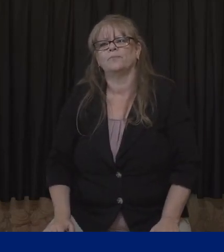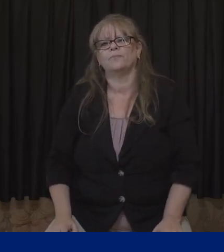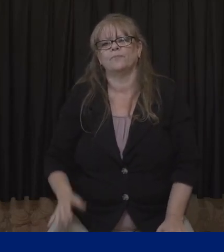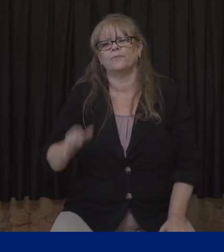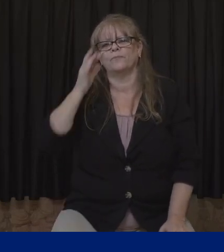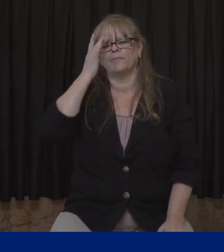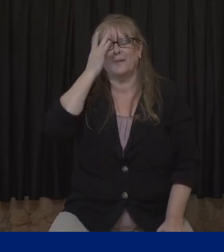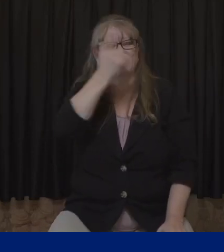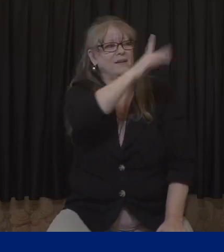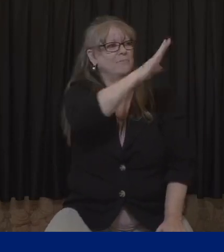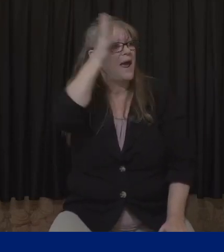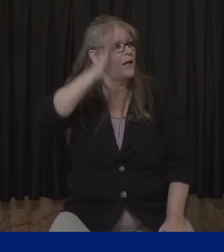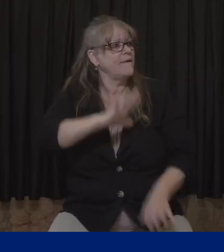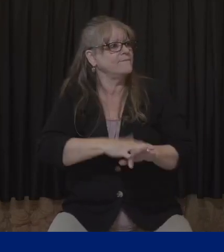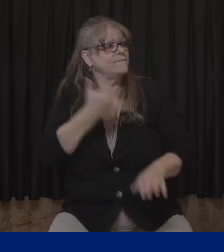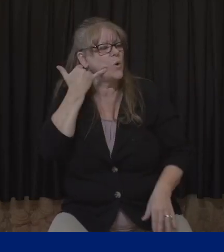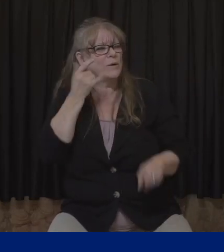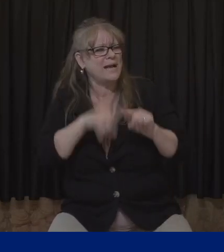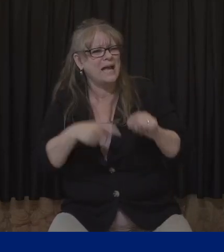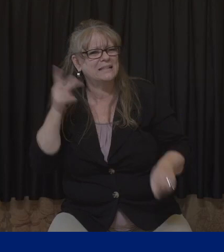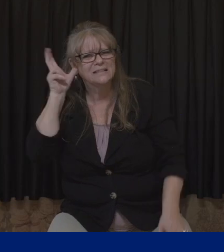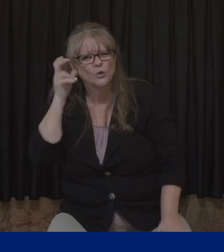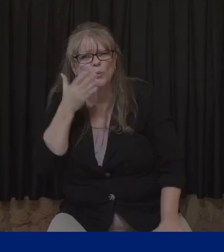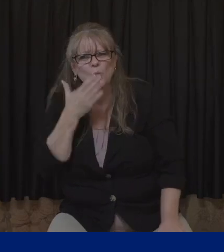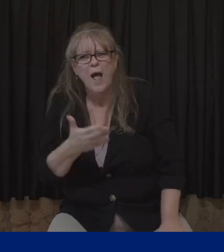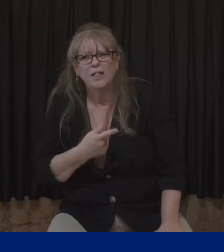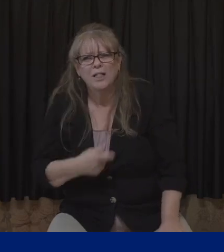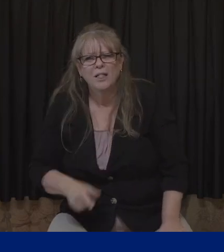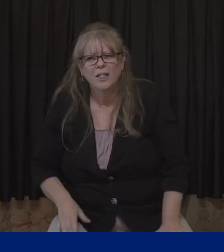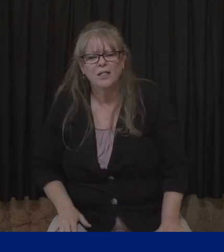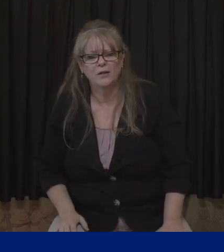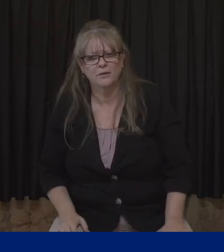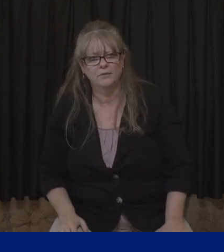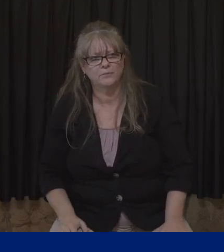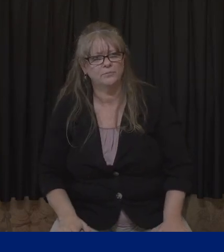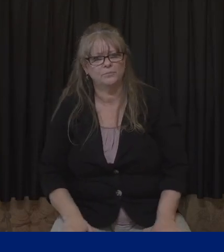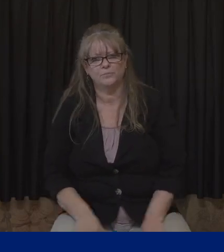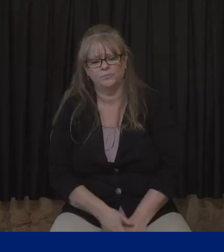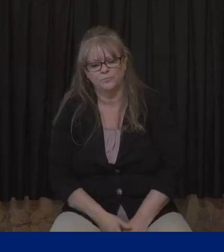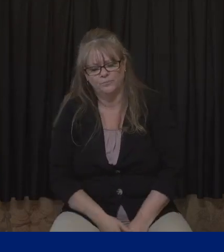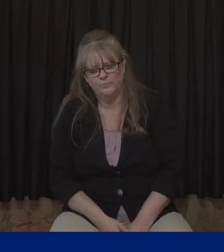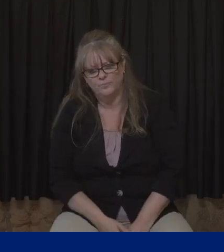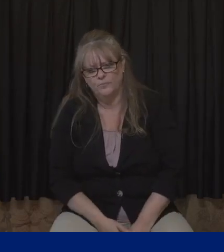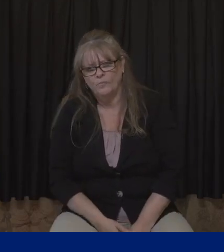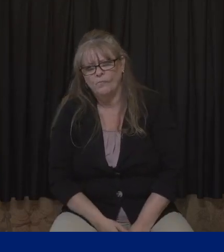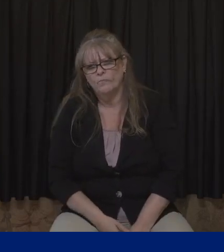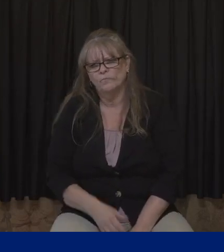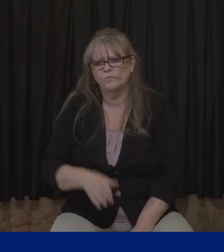Sentinel. So I noticed in your guidelines that you have a travel and transportation section telling people not to